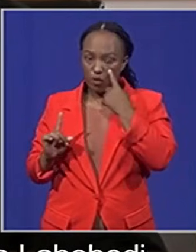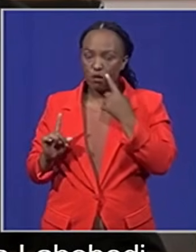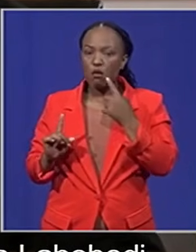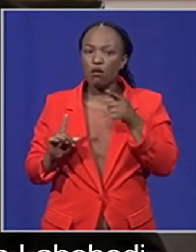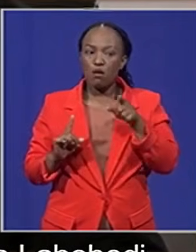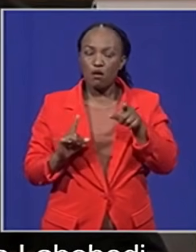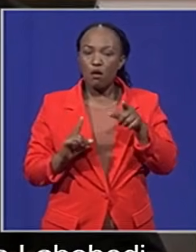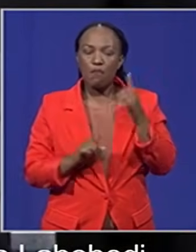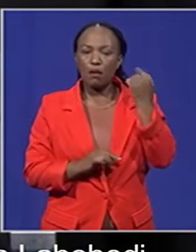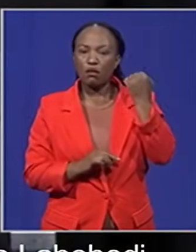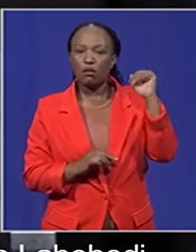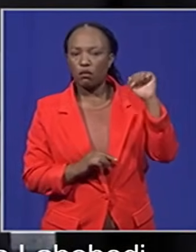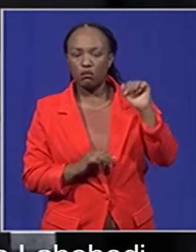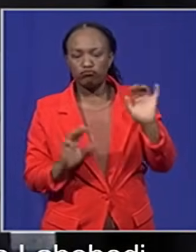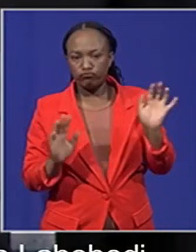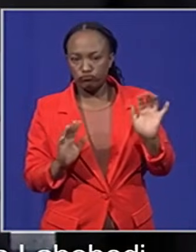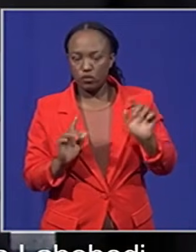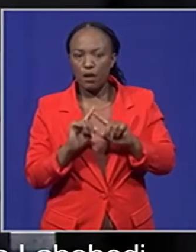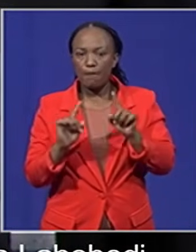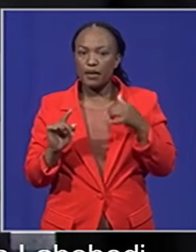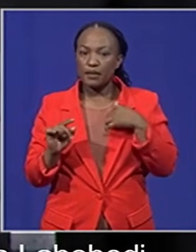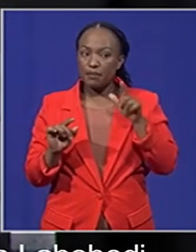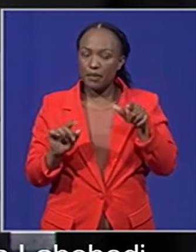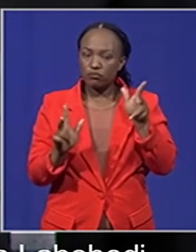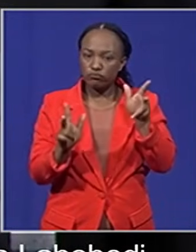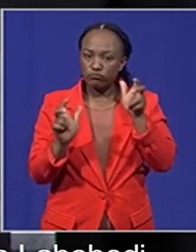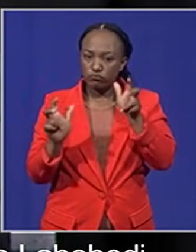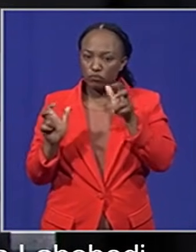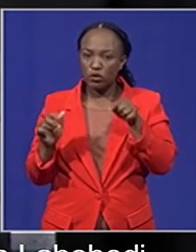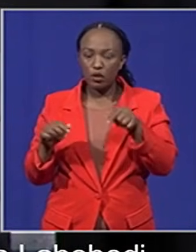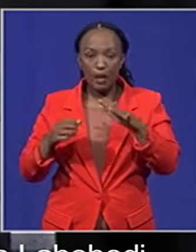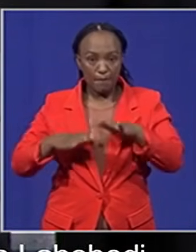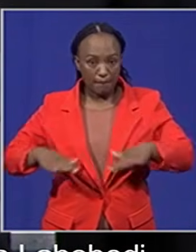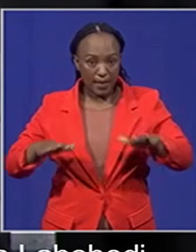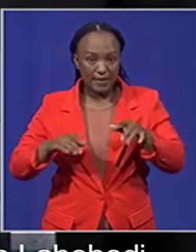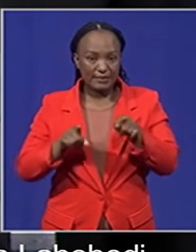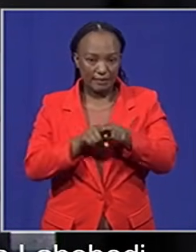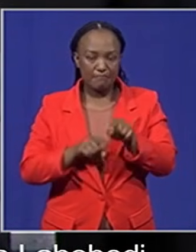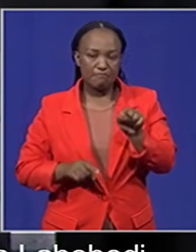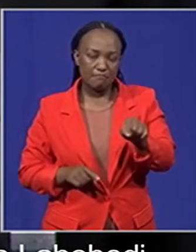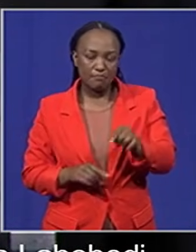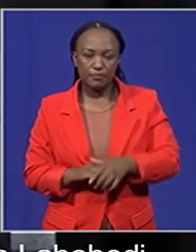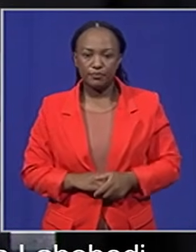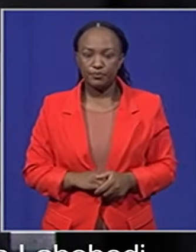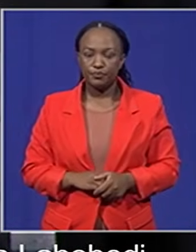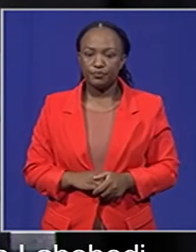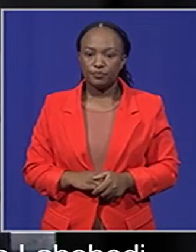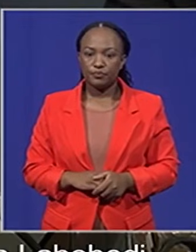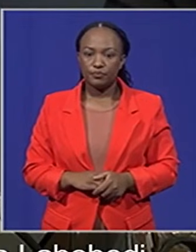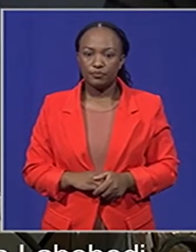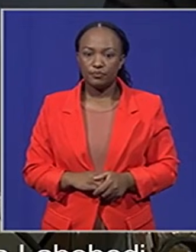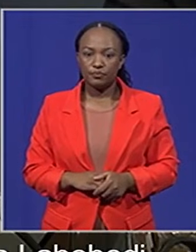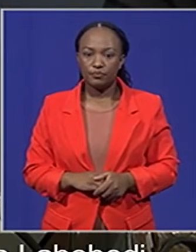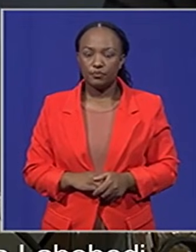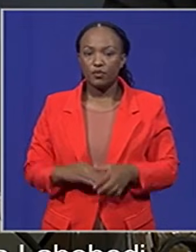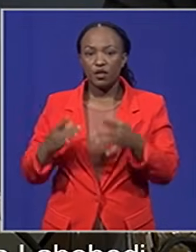ye eupša ba ipileditše gore ditheeletšo di swarwe gona lefelong lona leo. Chair,